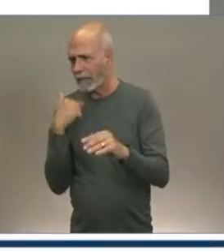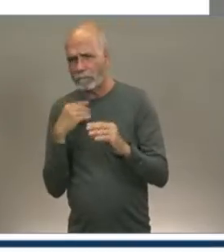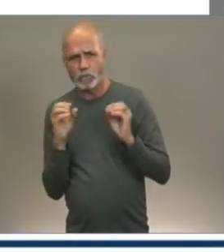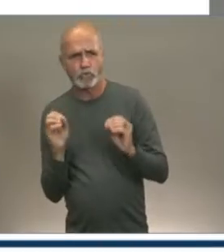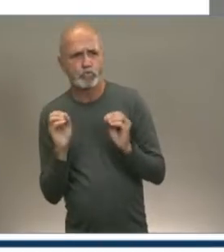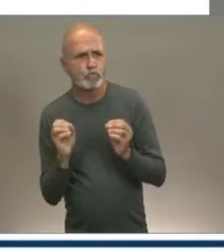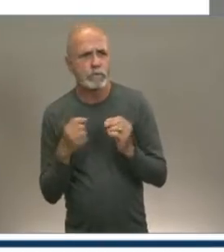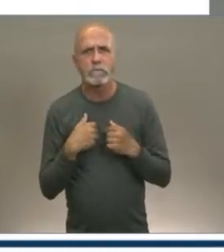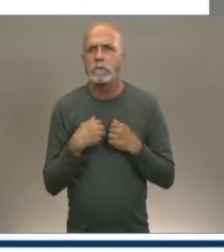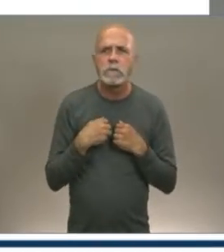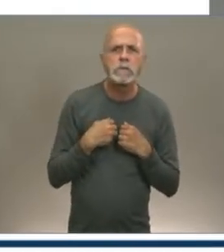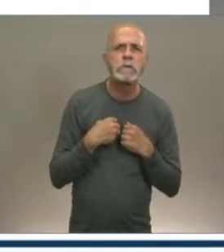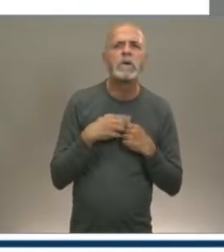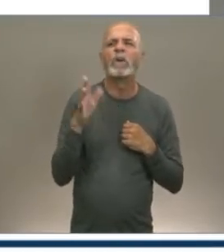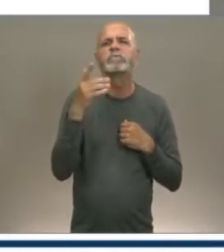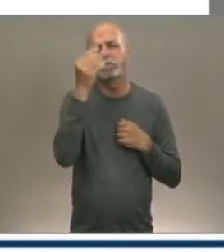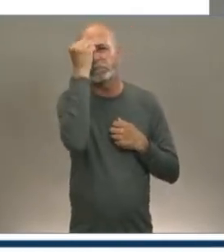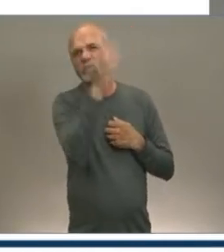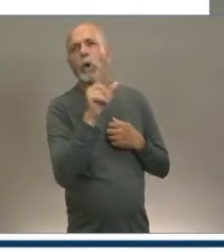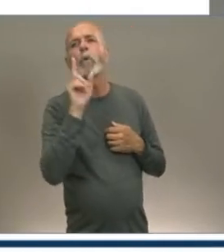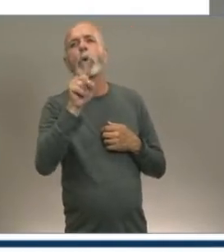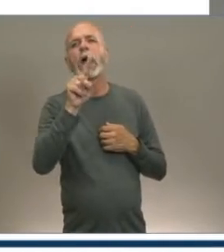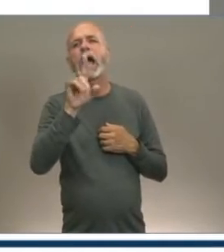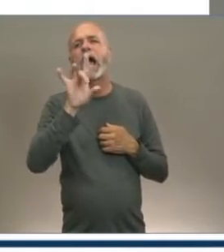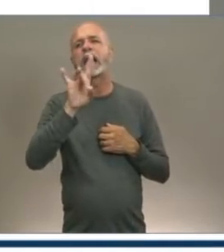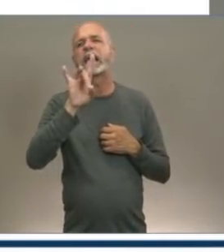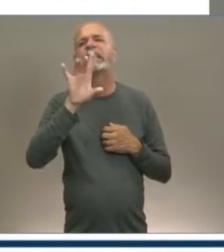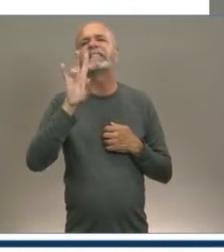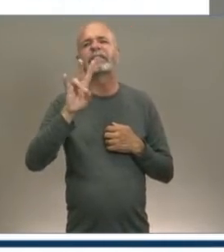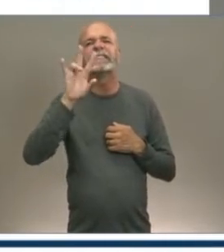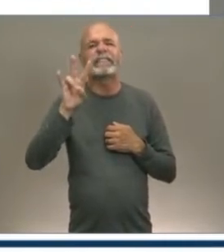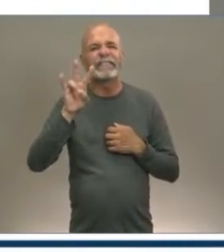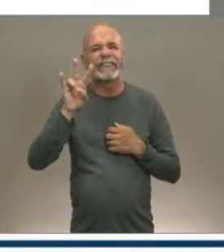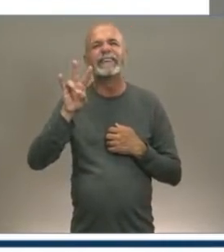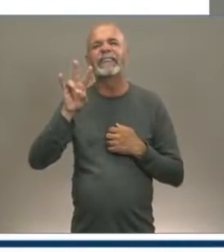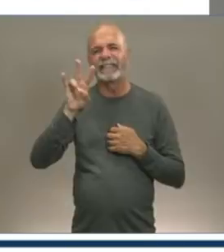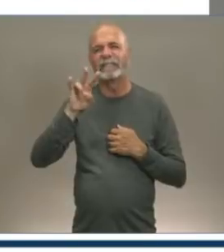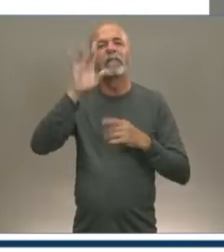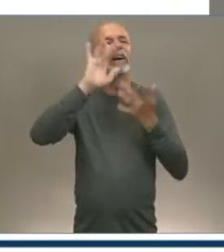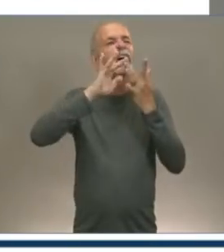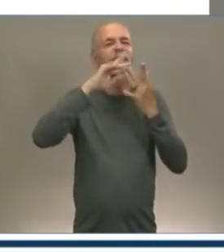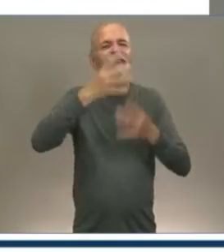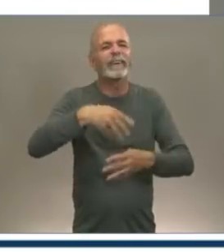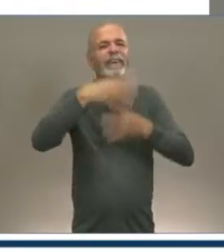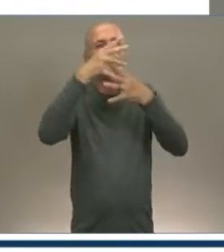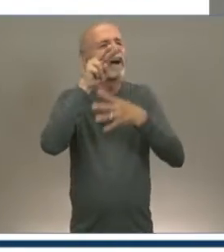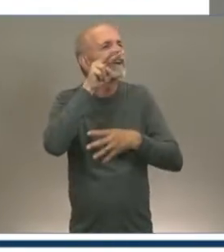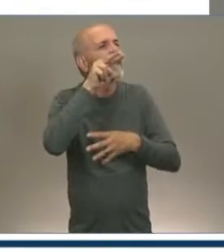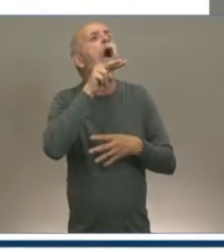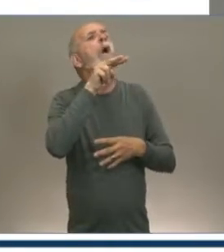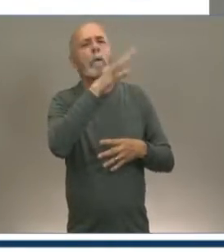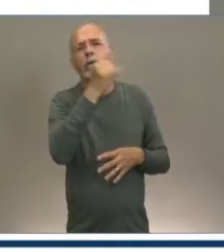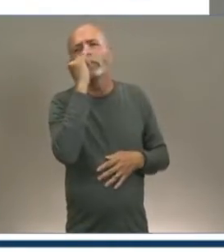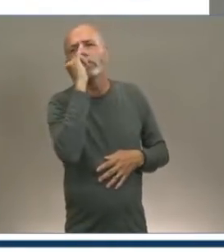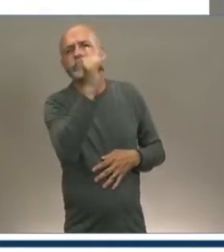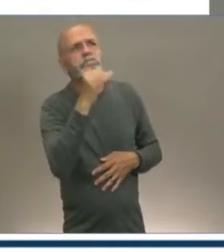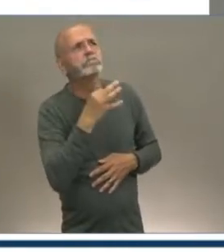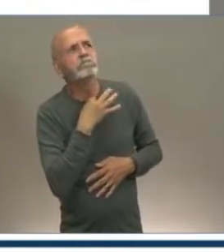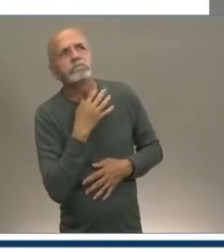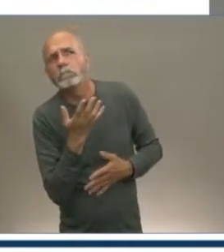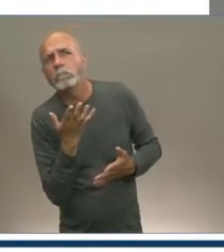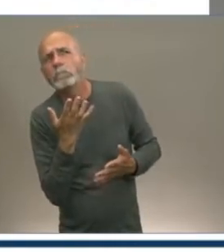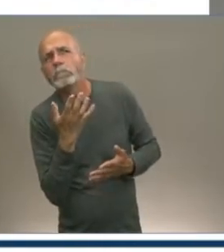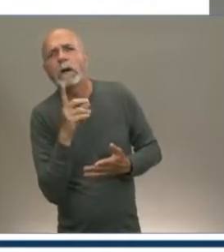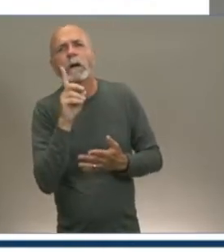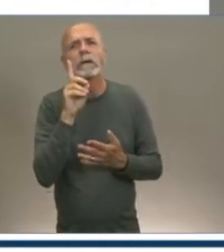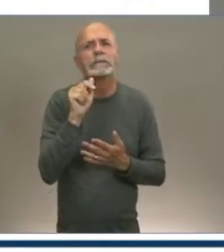1-877 number that's on our website that people can phone and either move their appointment up through that, or provide an